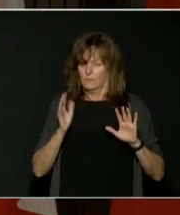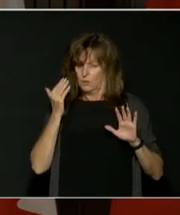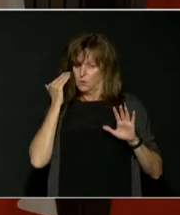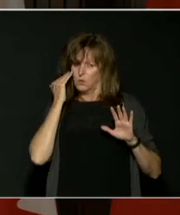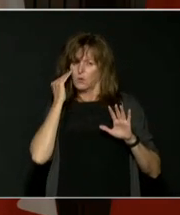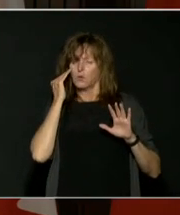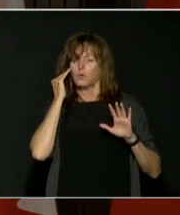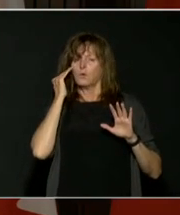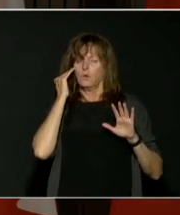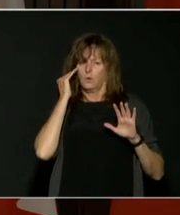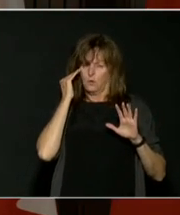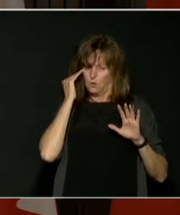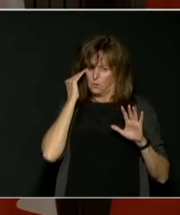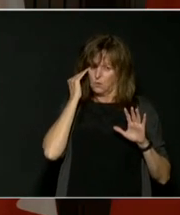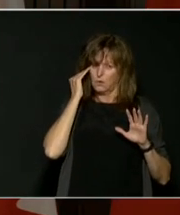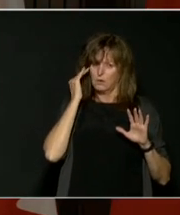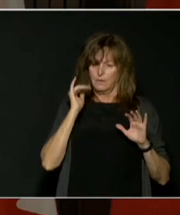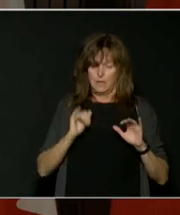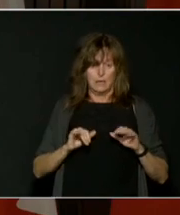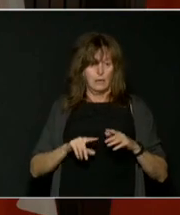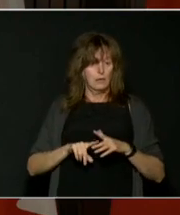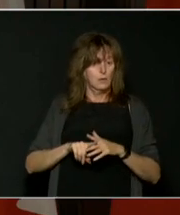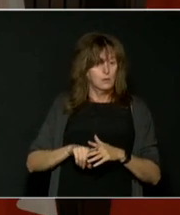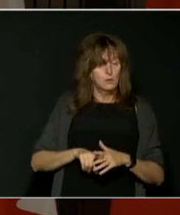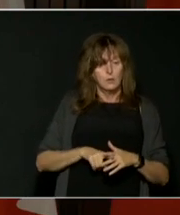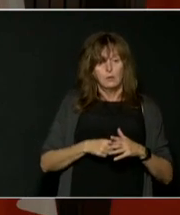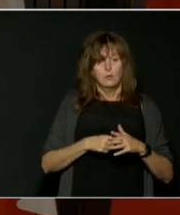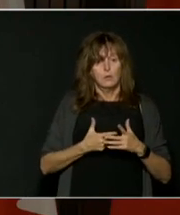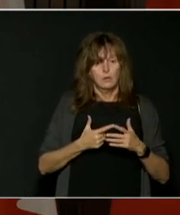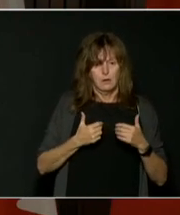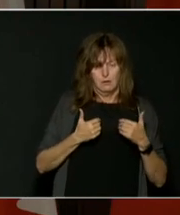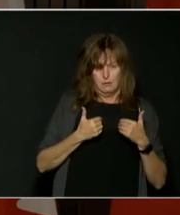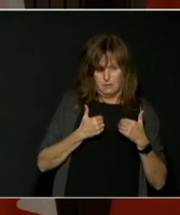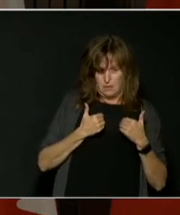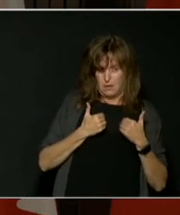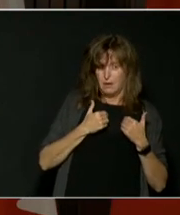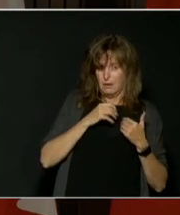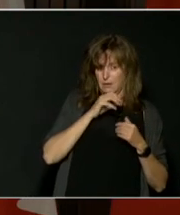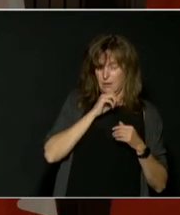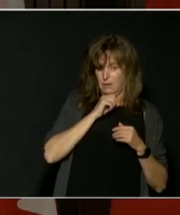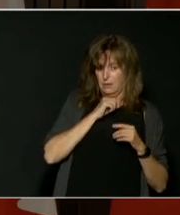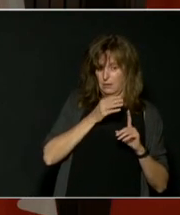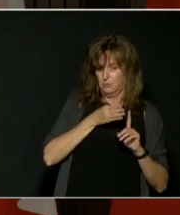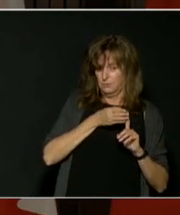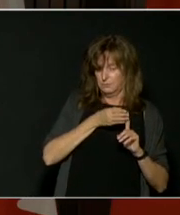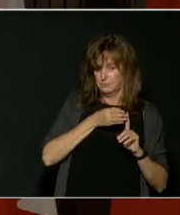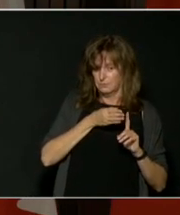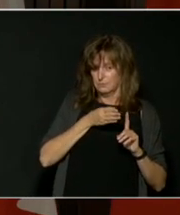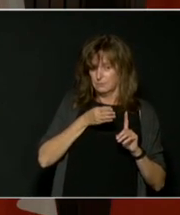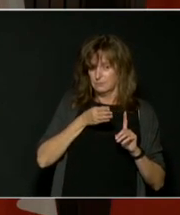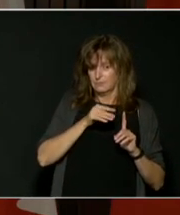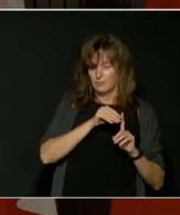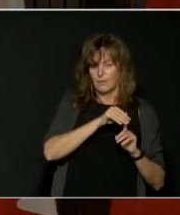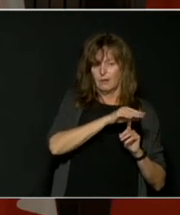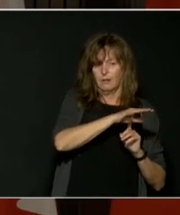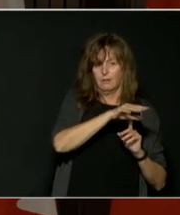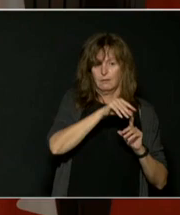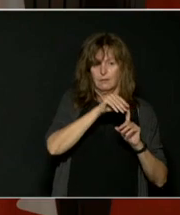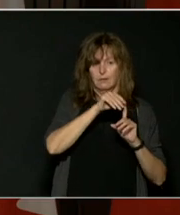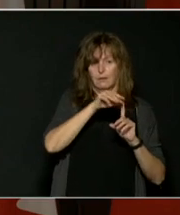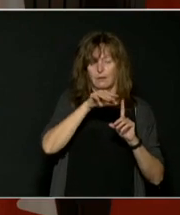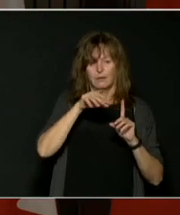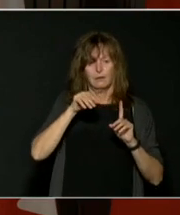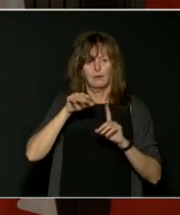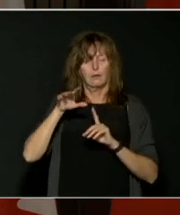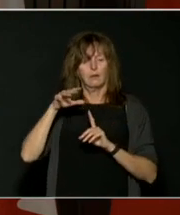jurisdictions, it may start in the young people, but it may eventually go to the older folks. And the older folks are the ones